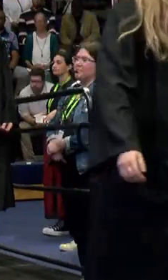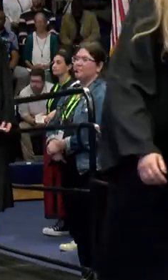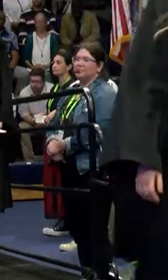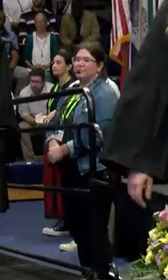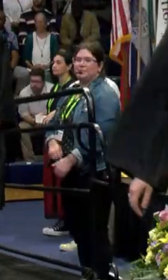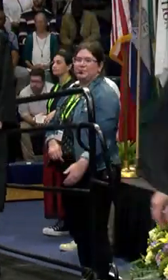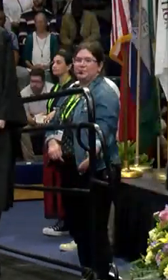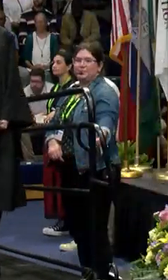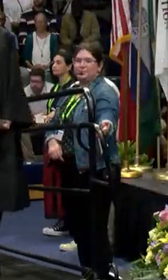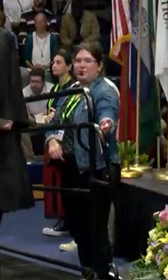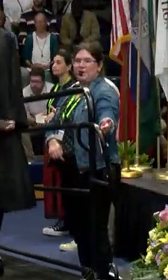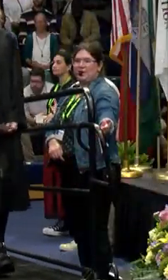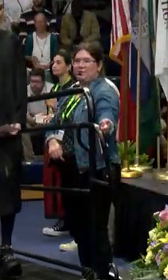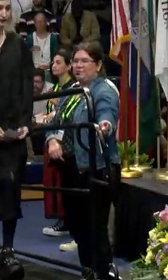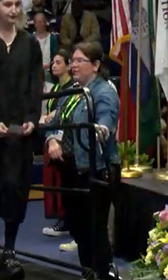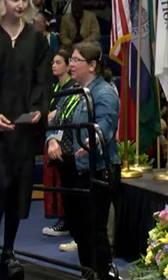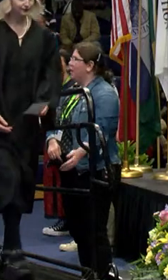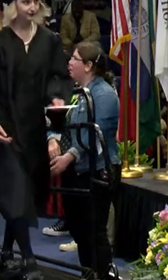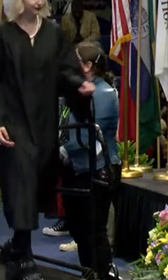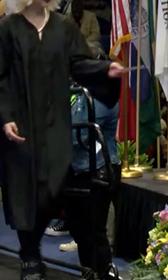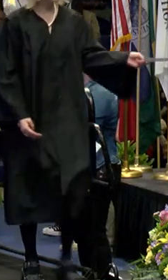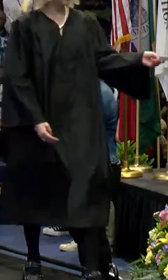Marianne C. Rye.